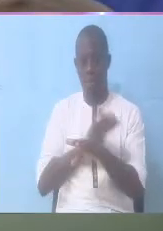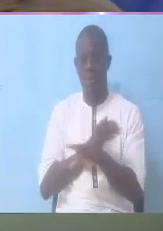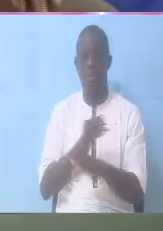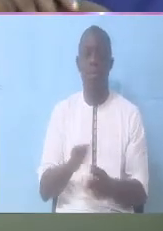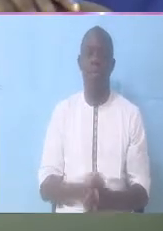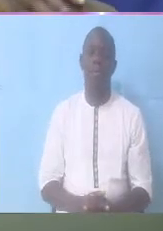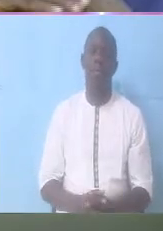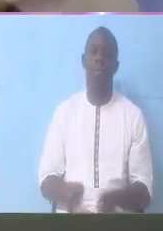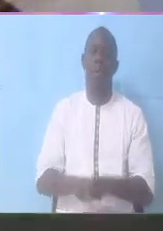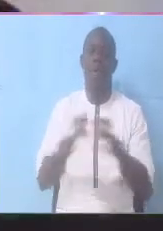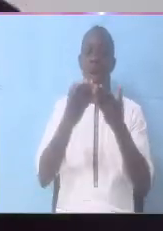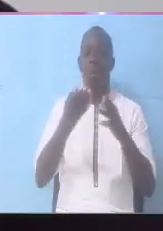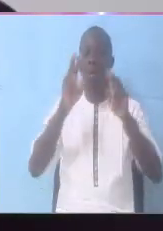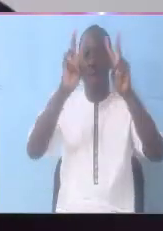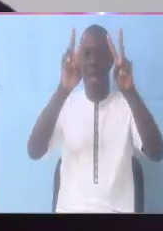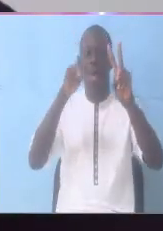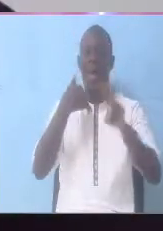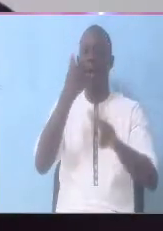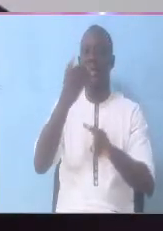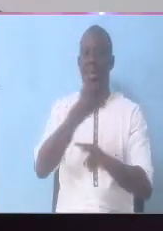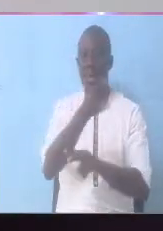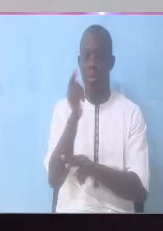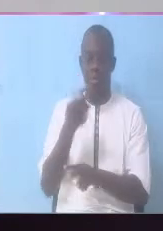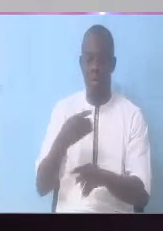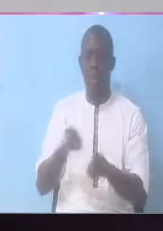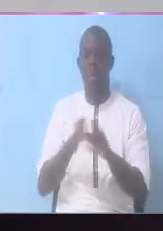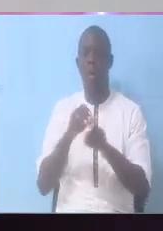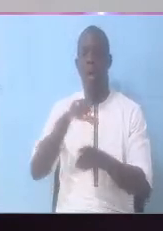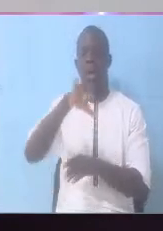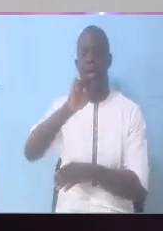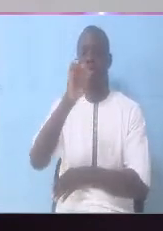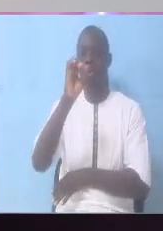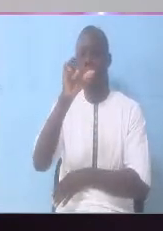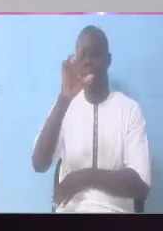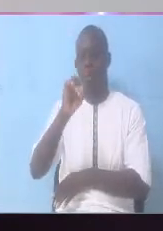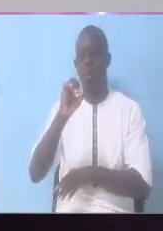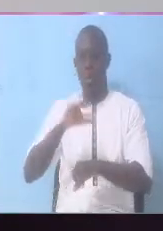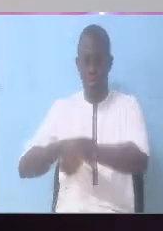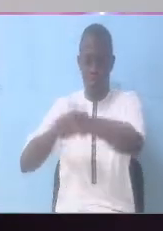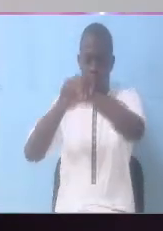So Jammeh asked them Solo to take them to Kanilai.